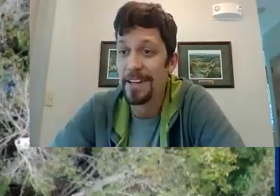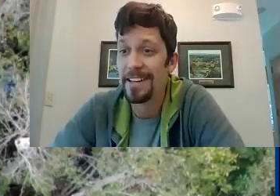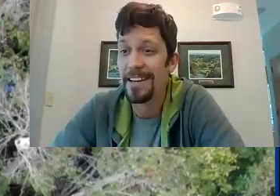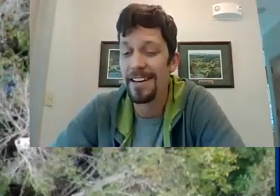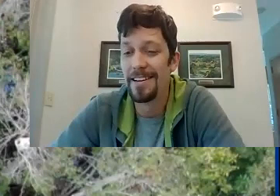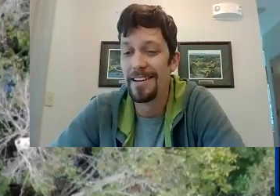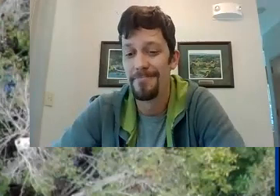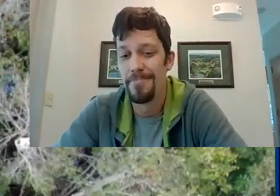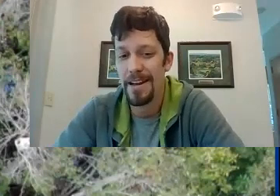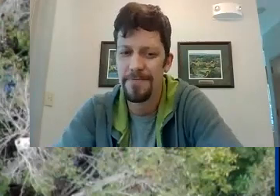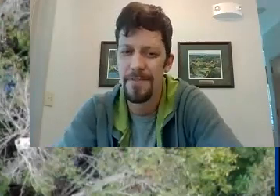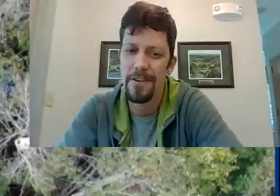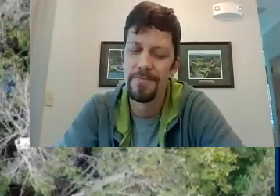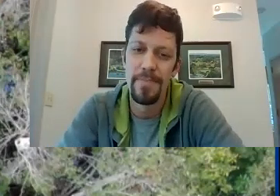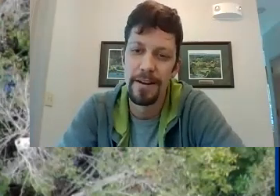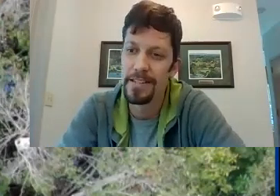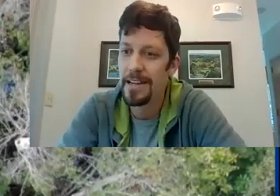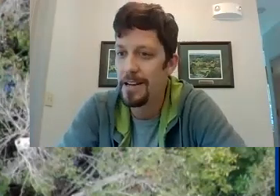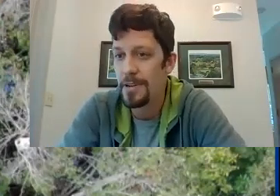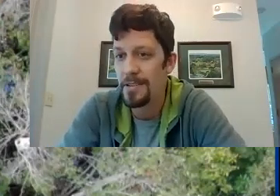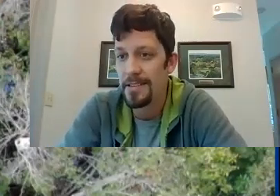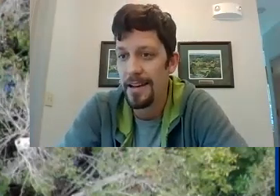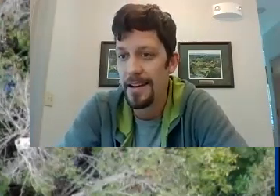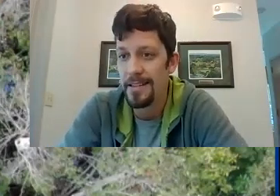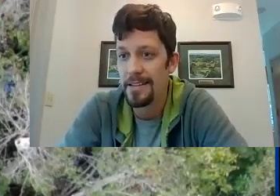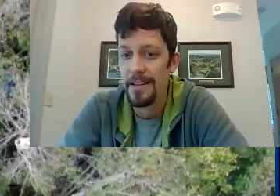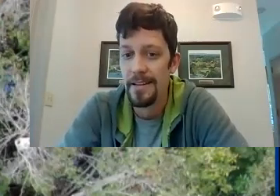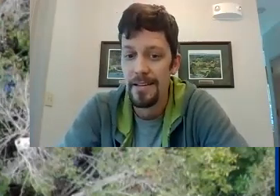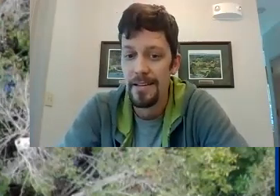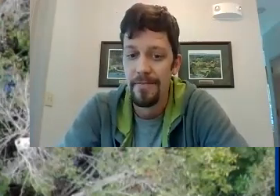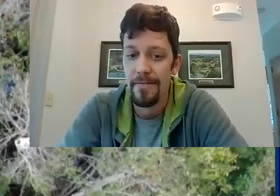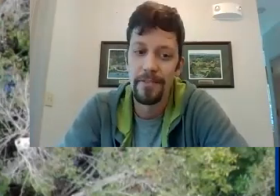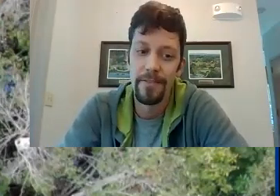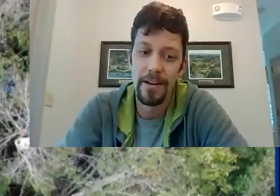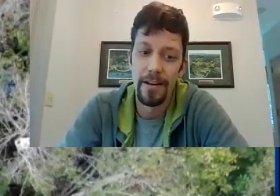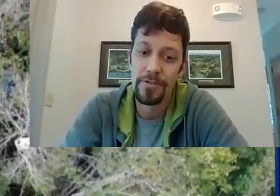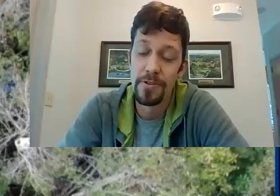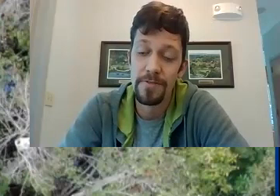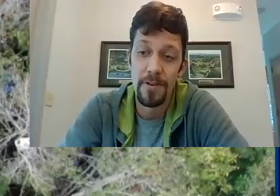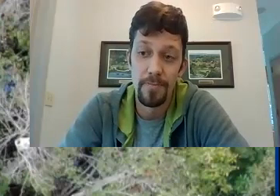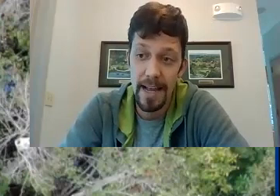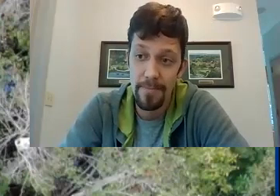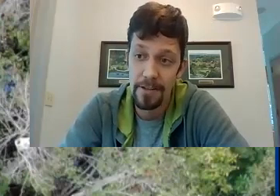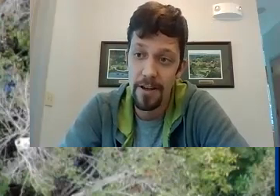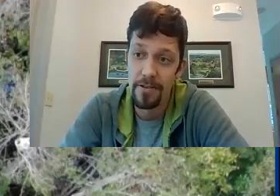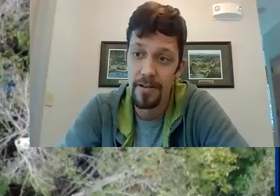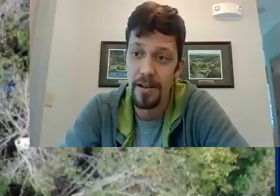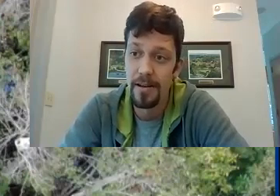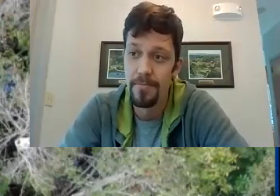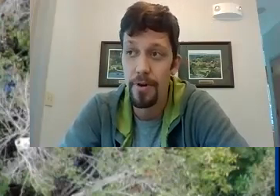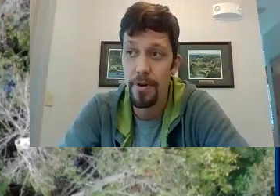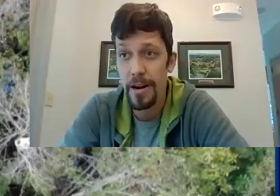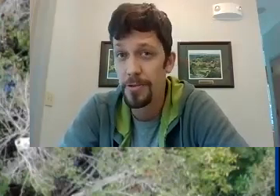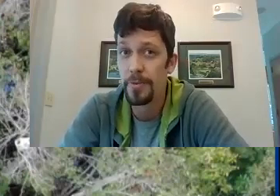entertainment. But as far as bears eating humans, that is very, very untrue as far as black bears go.